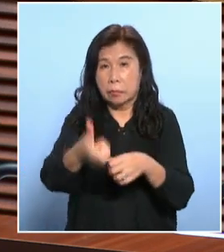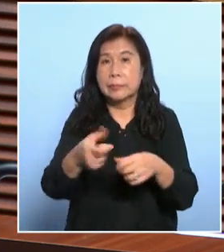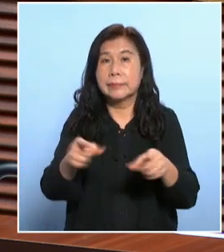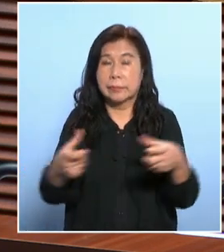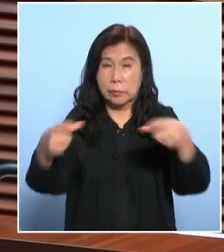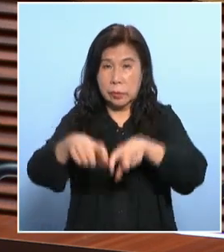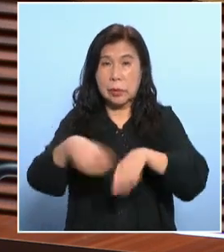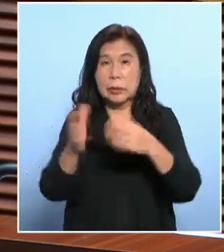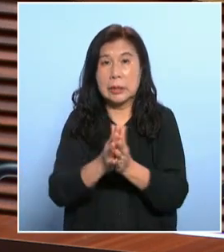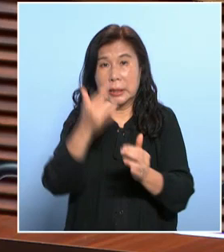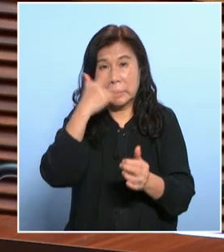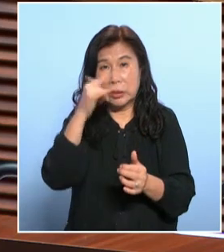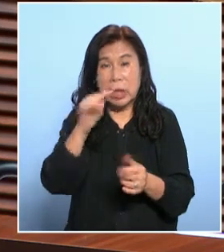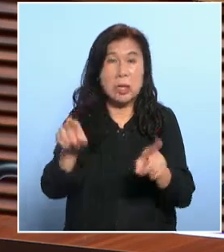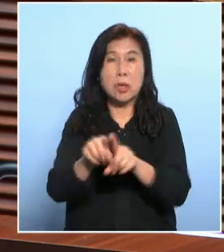encourage